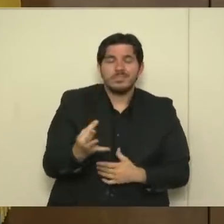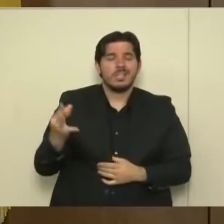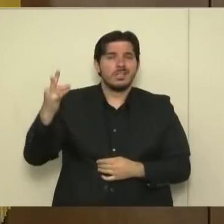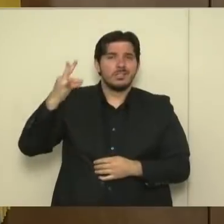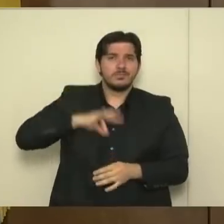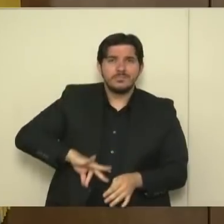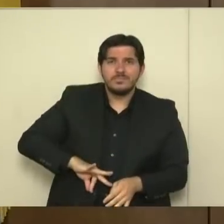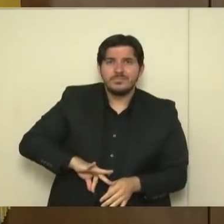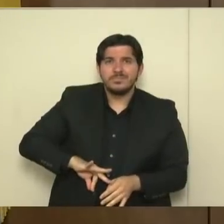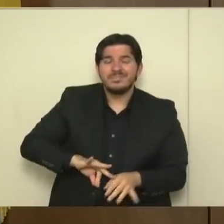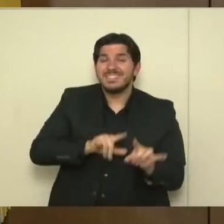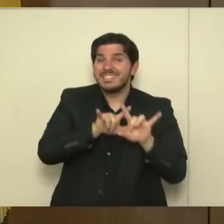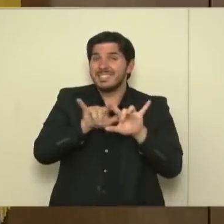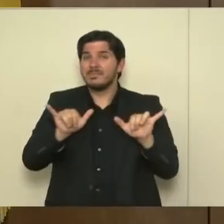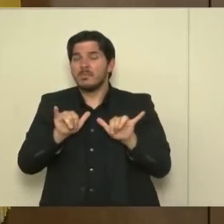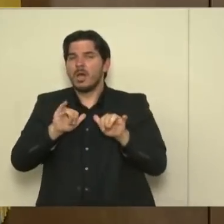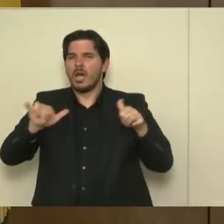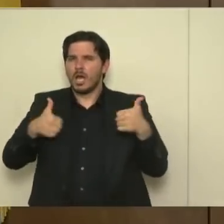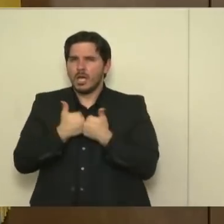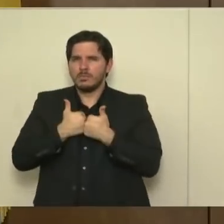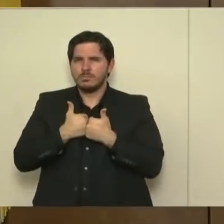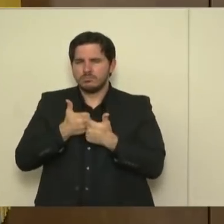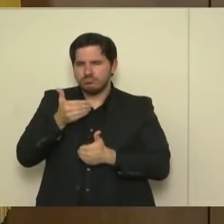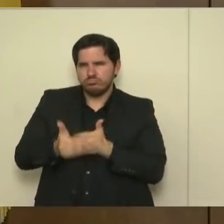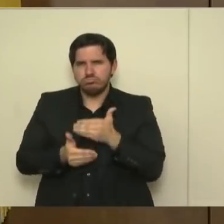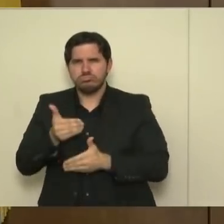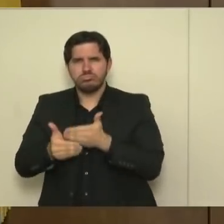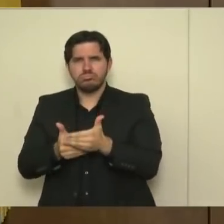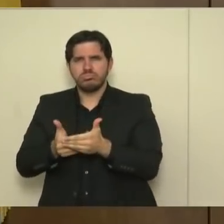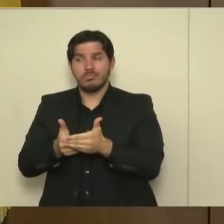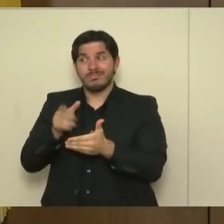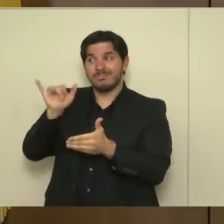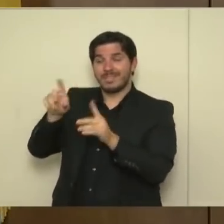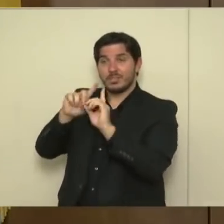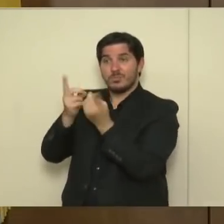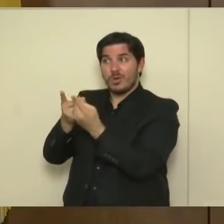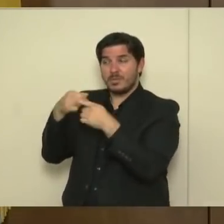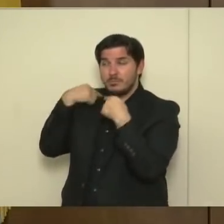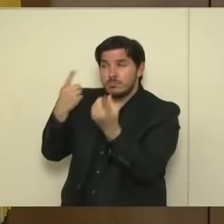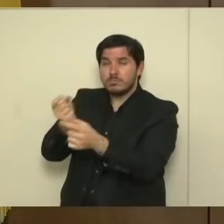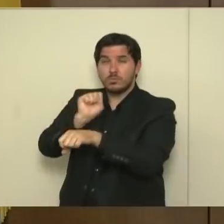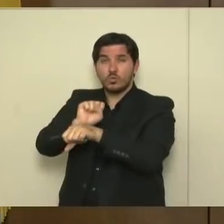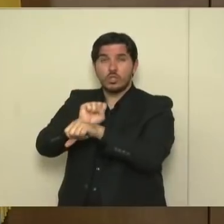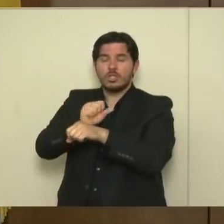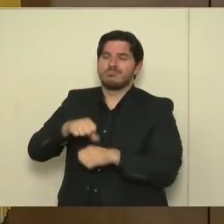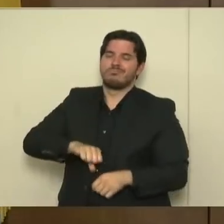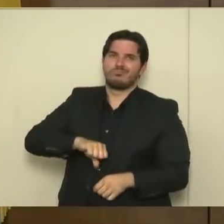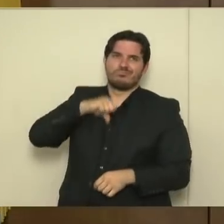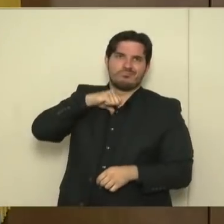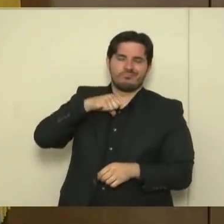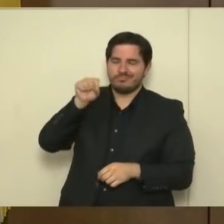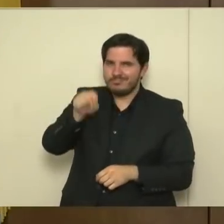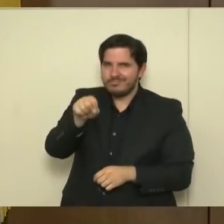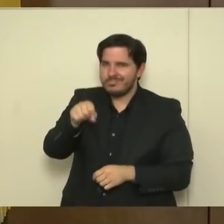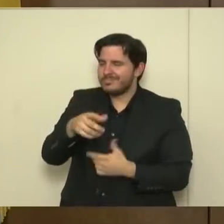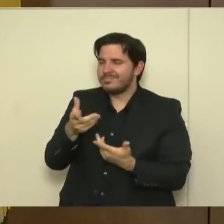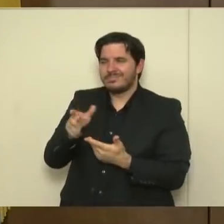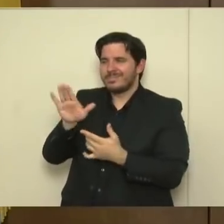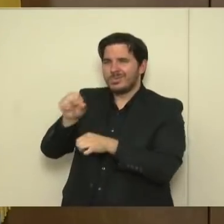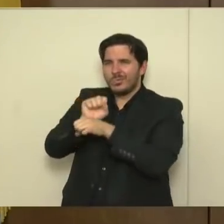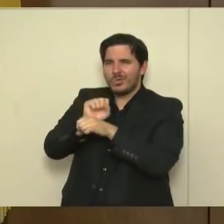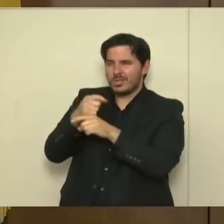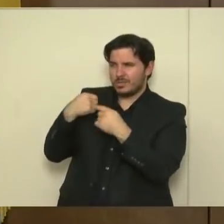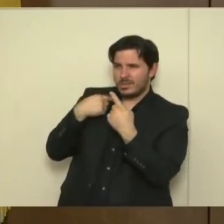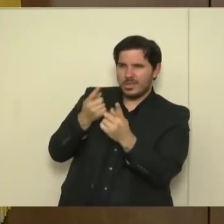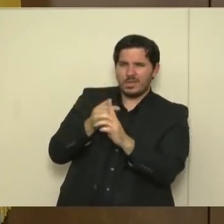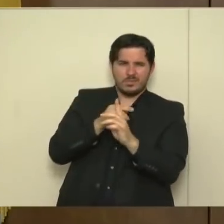incredibly challenging job. But I'm proud of that department and the work that they've done from beginning